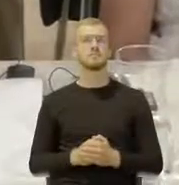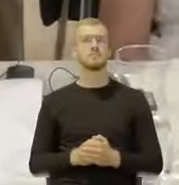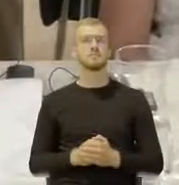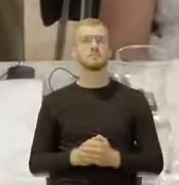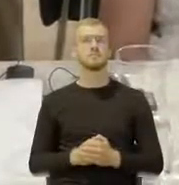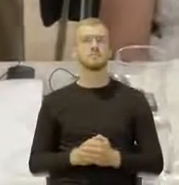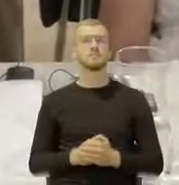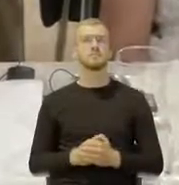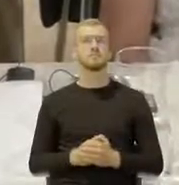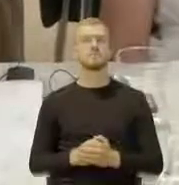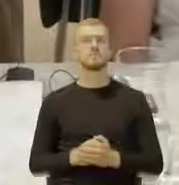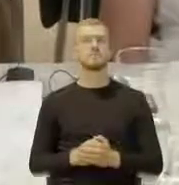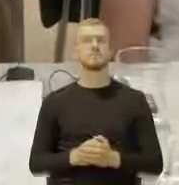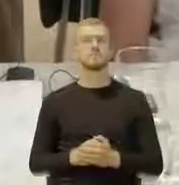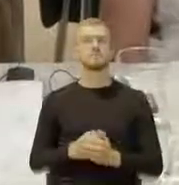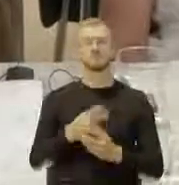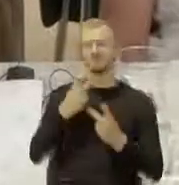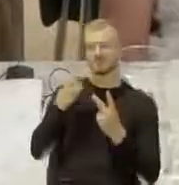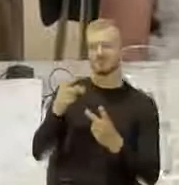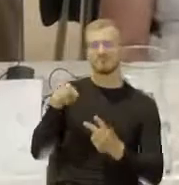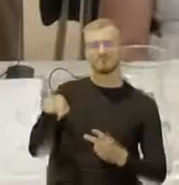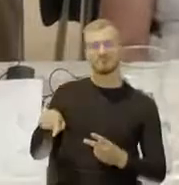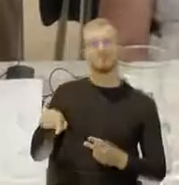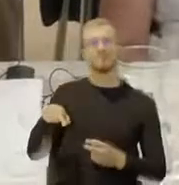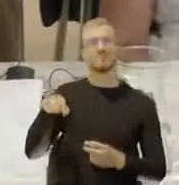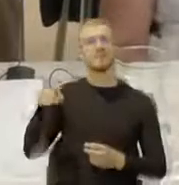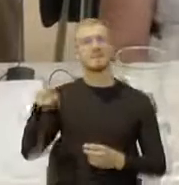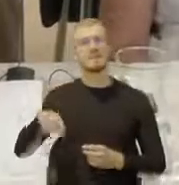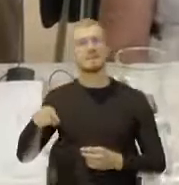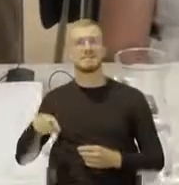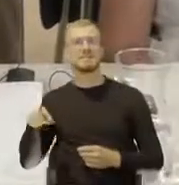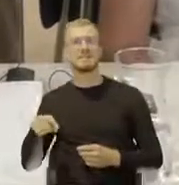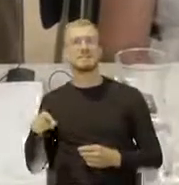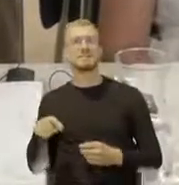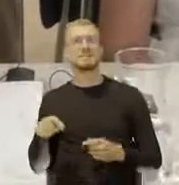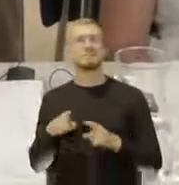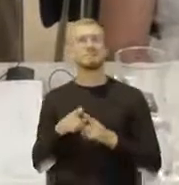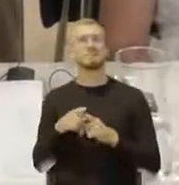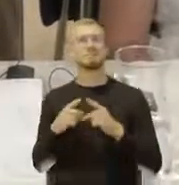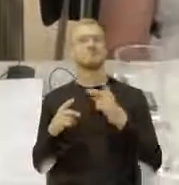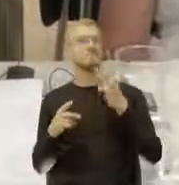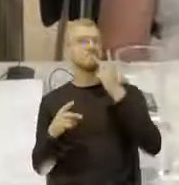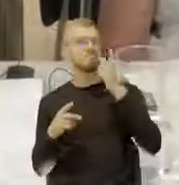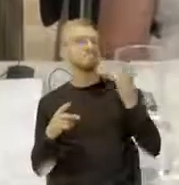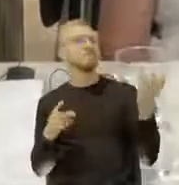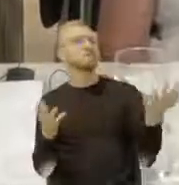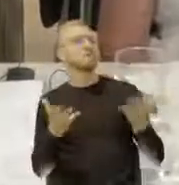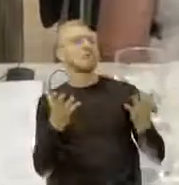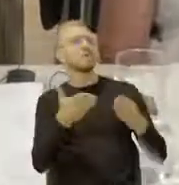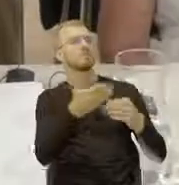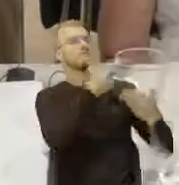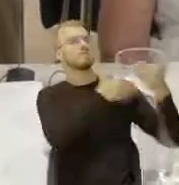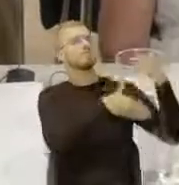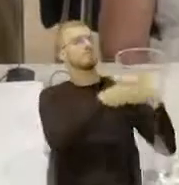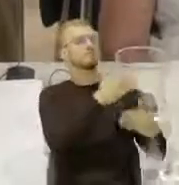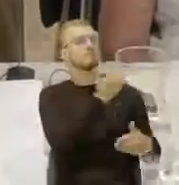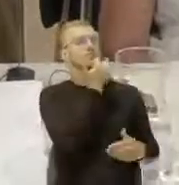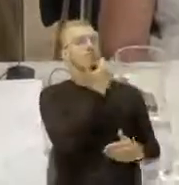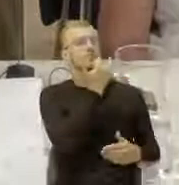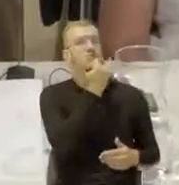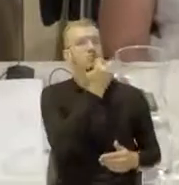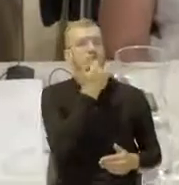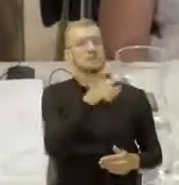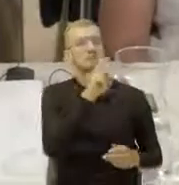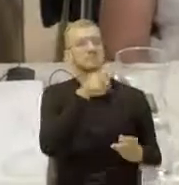and correct the mistakes of the past. And in our view, and I've heard it today, one of the key mistakes has been